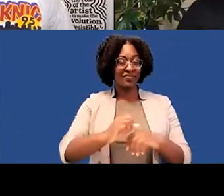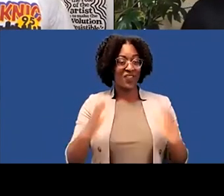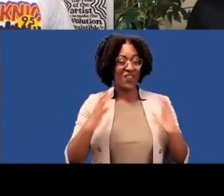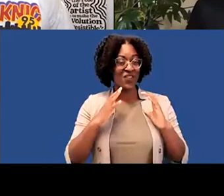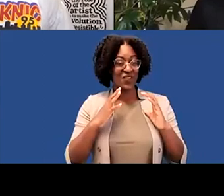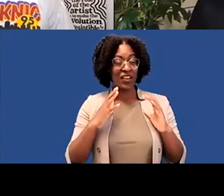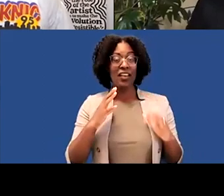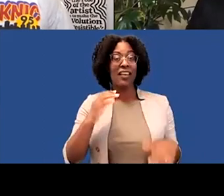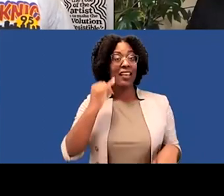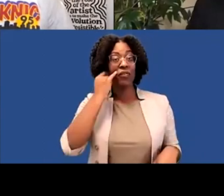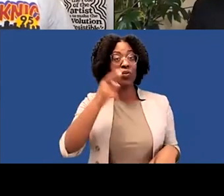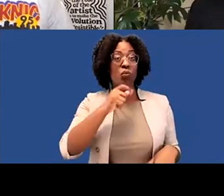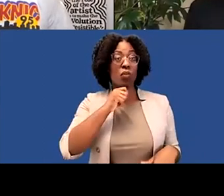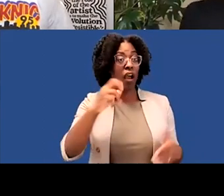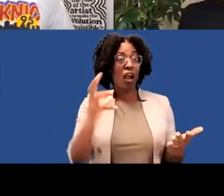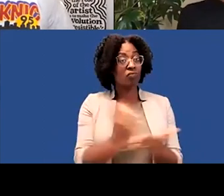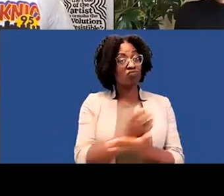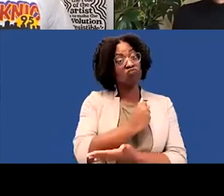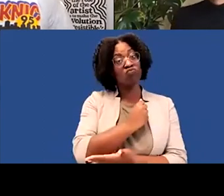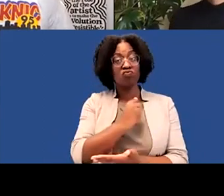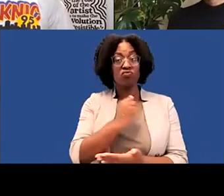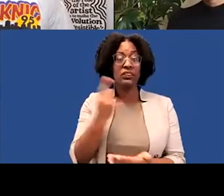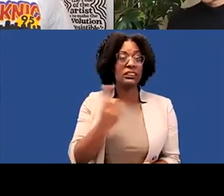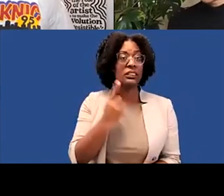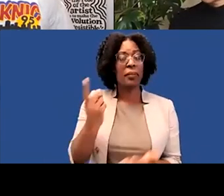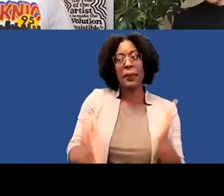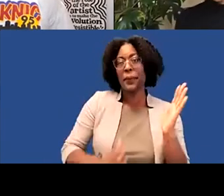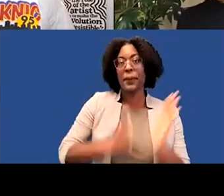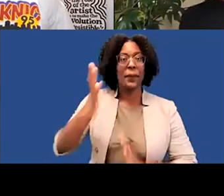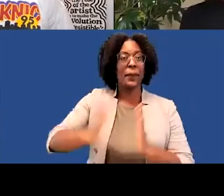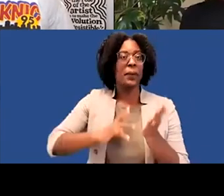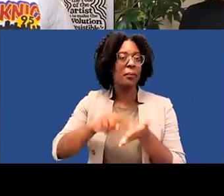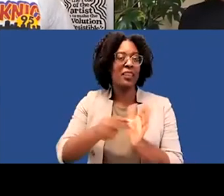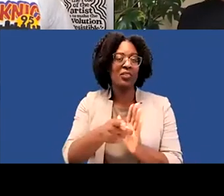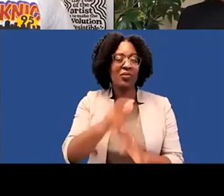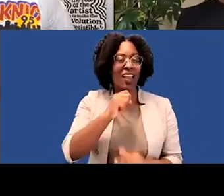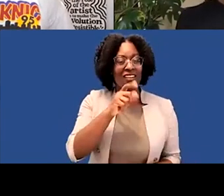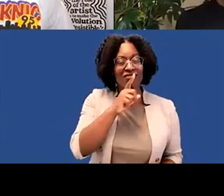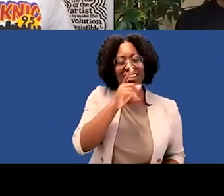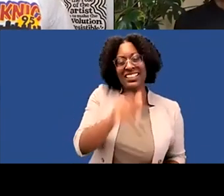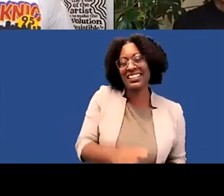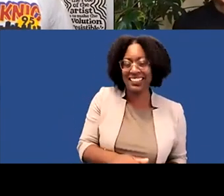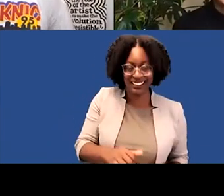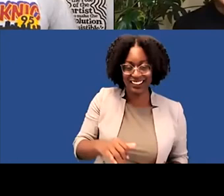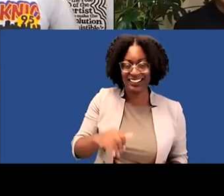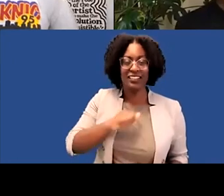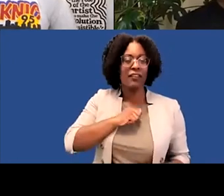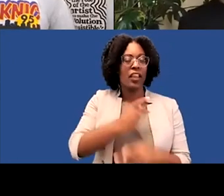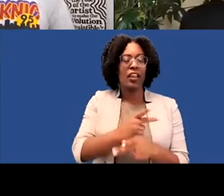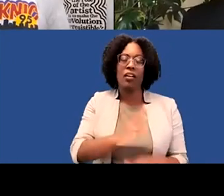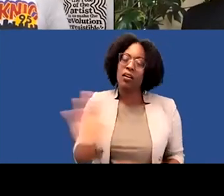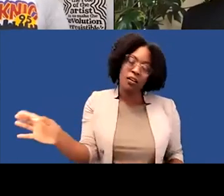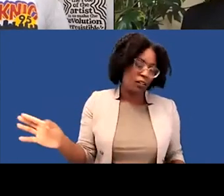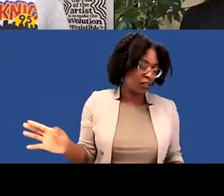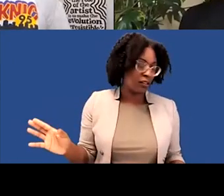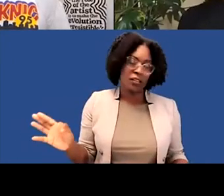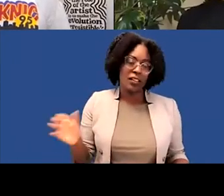That was beautiful. Yeah, I mean, I agree. I think that self-care is